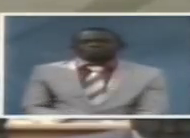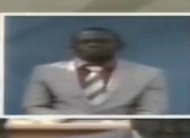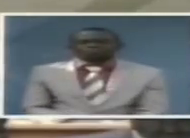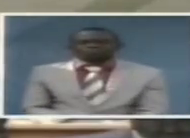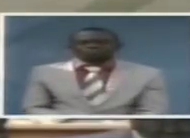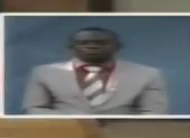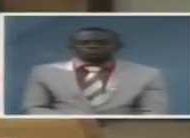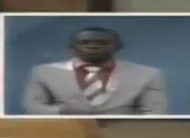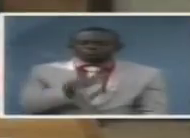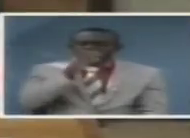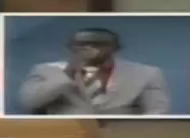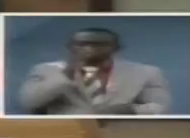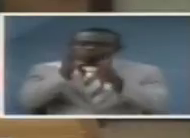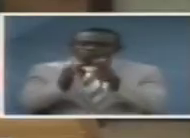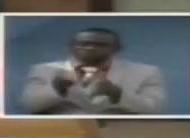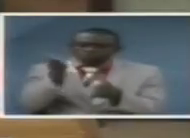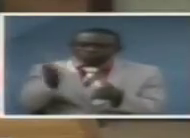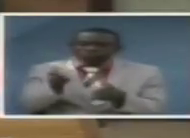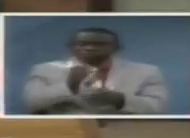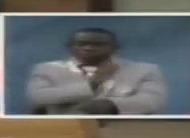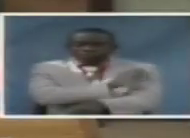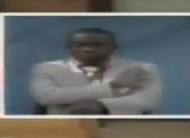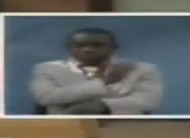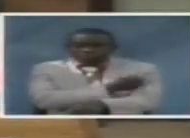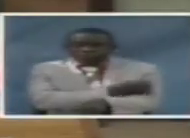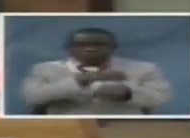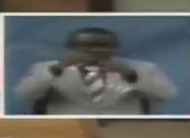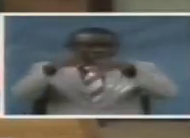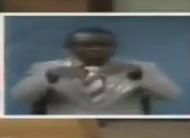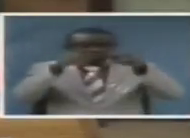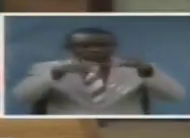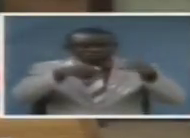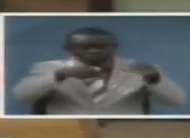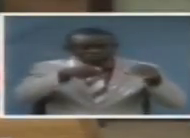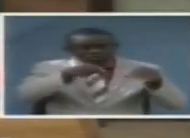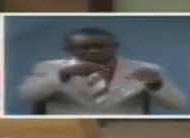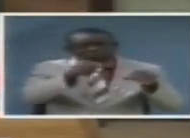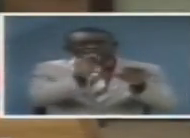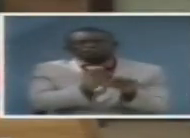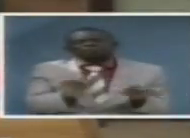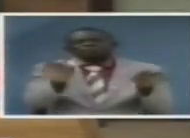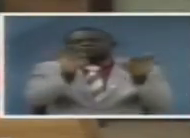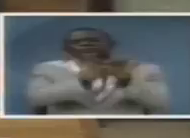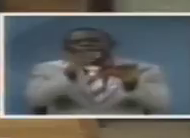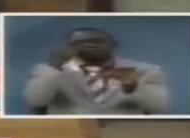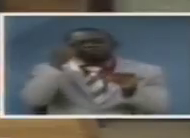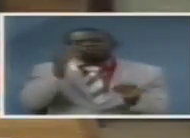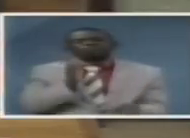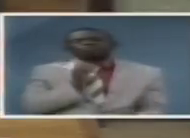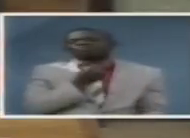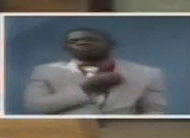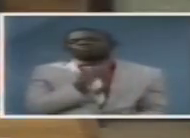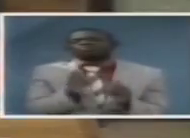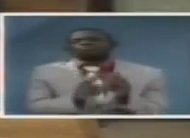stable and reliable energy supply is critical to uplifting the welfare of our people and the productivity of